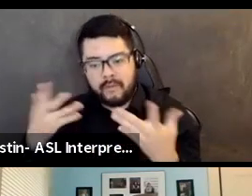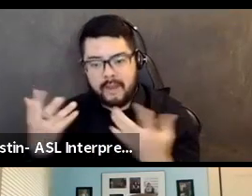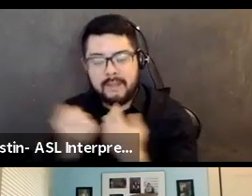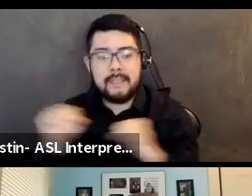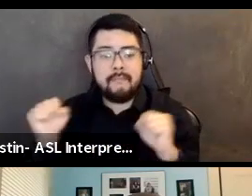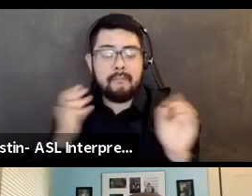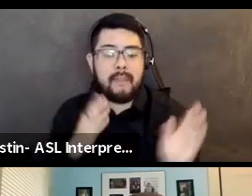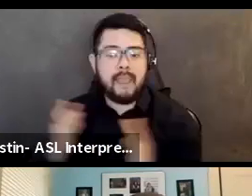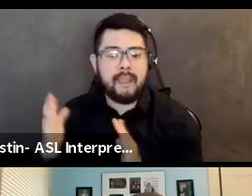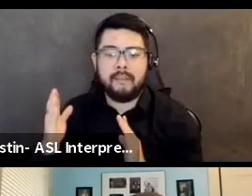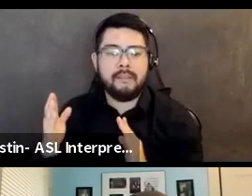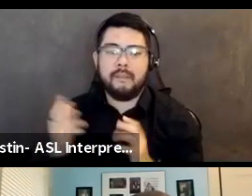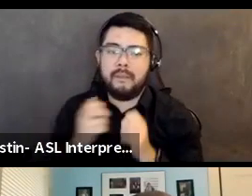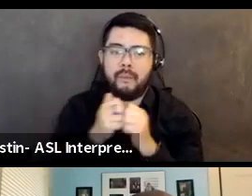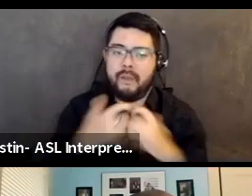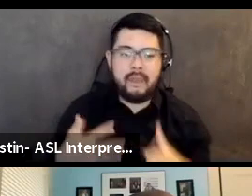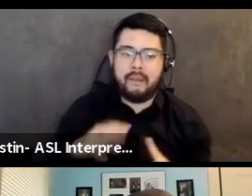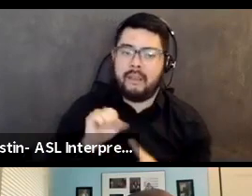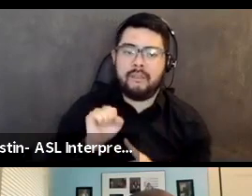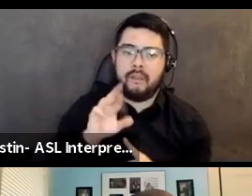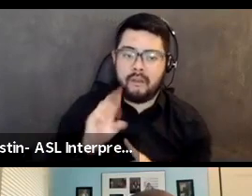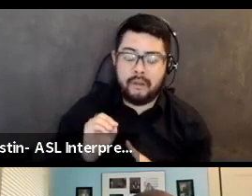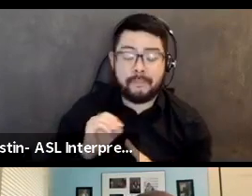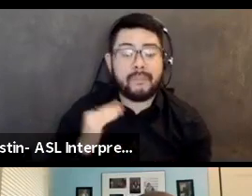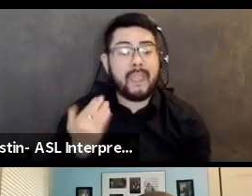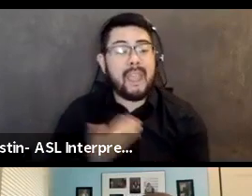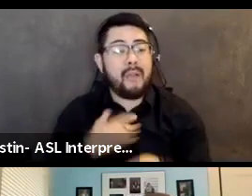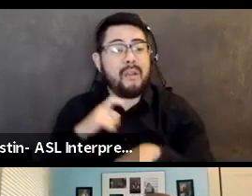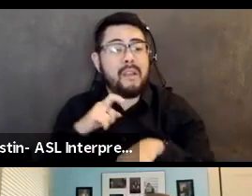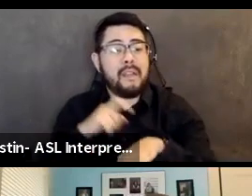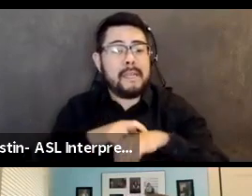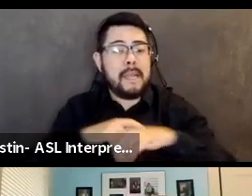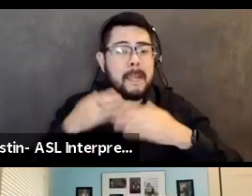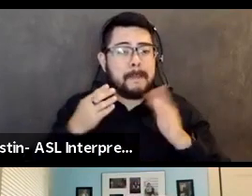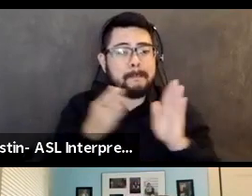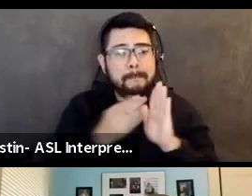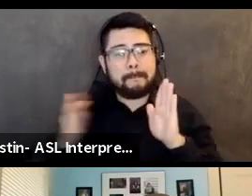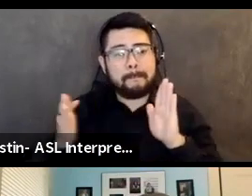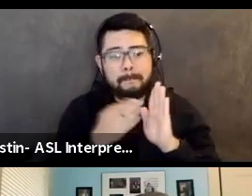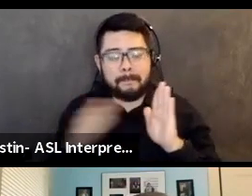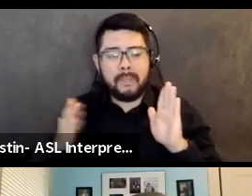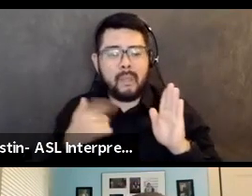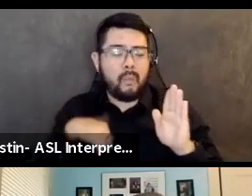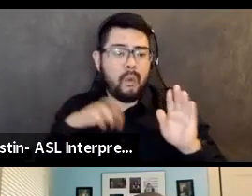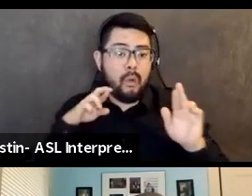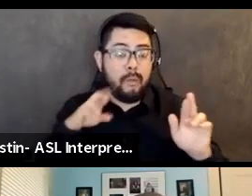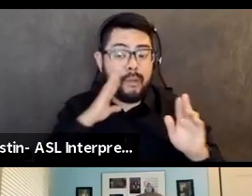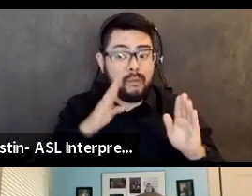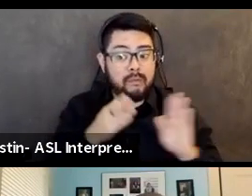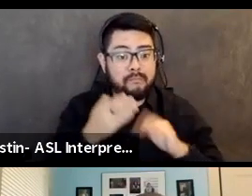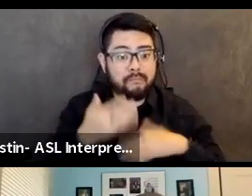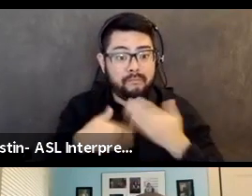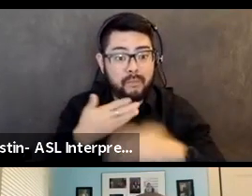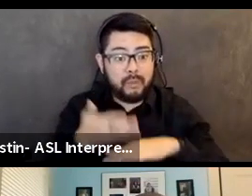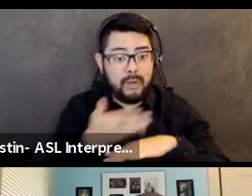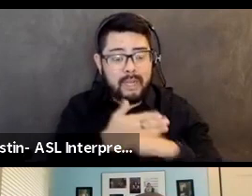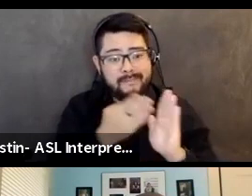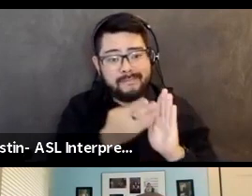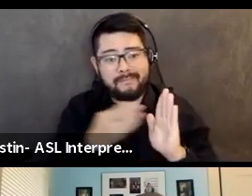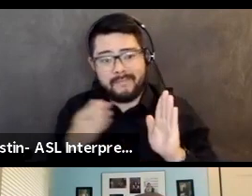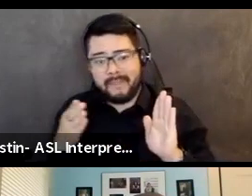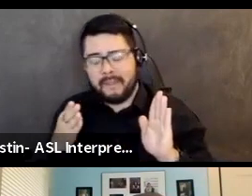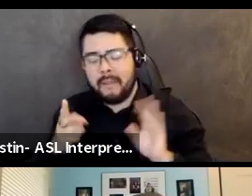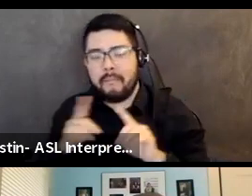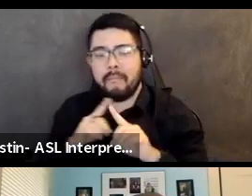sros the the timeline is intended to make sure that we do make progress but allow both development of the